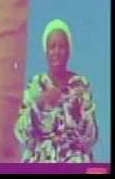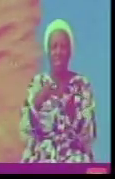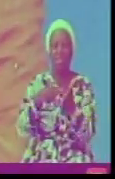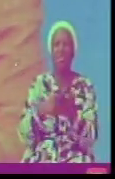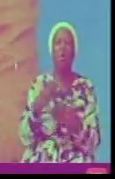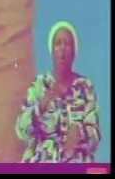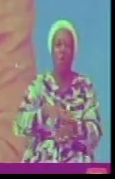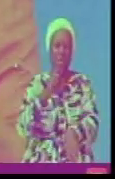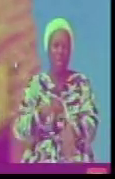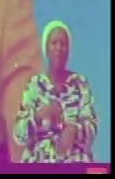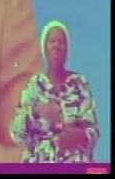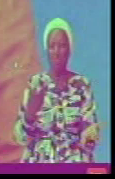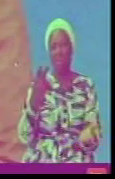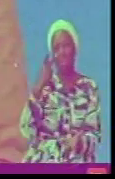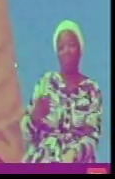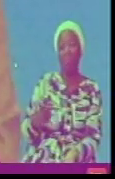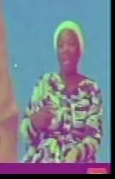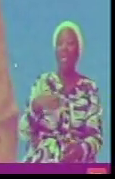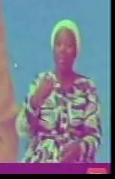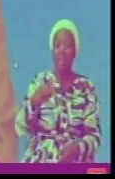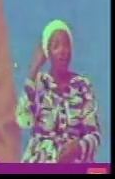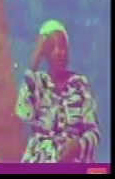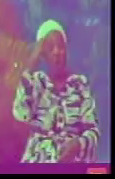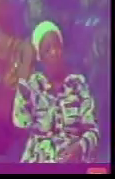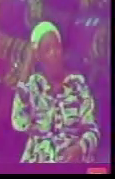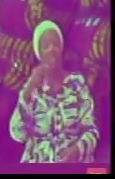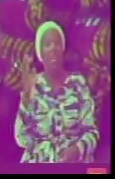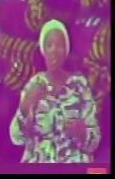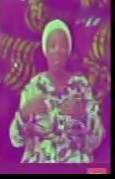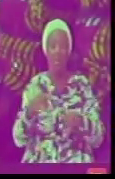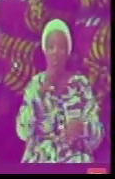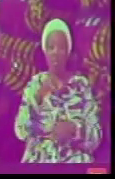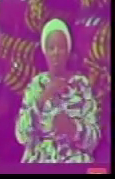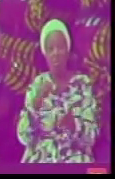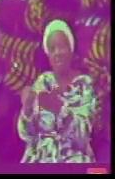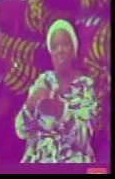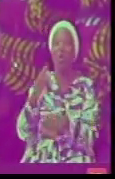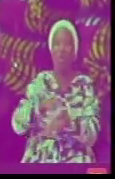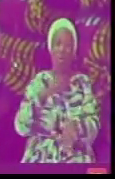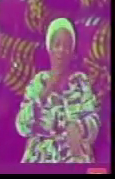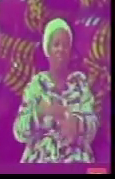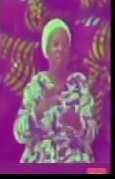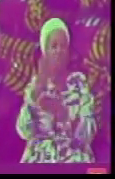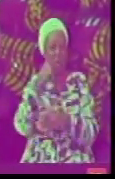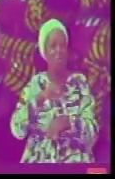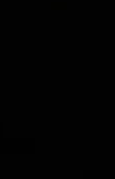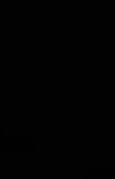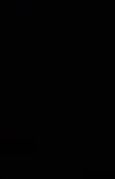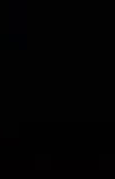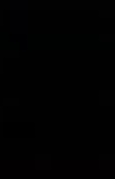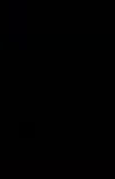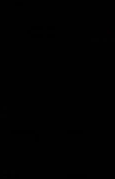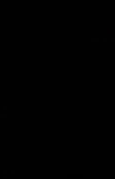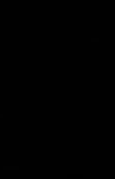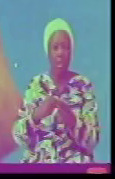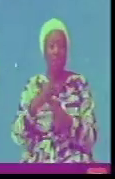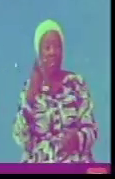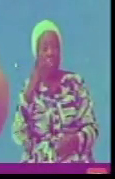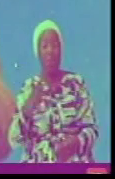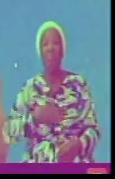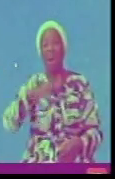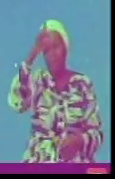do this in time. That's why we acted that way. My daddy, my mommy did not do this for me. That's why